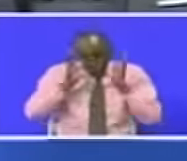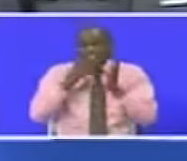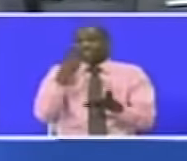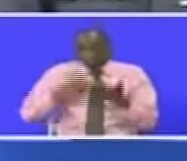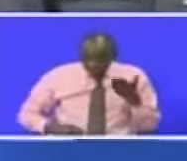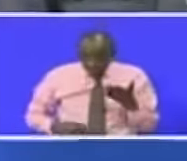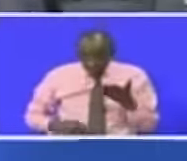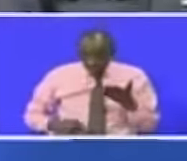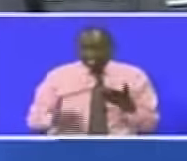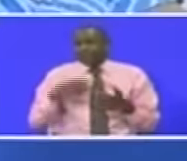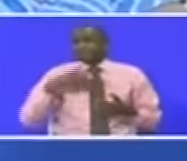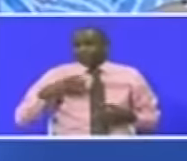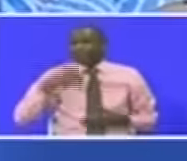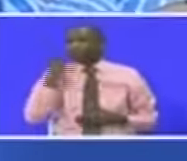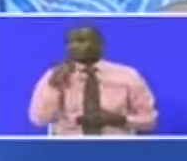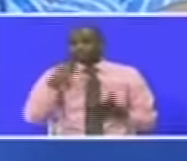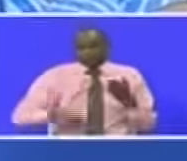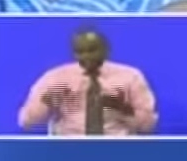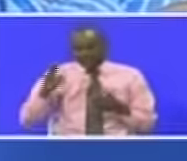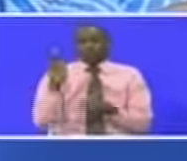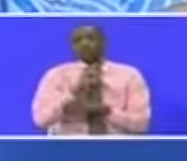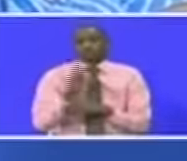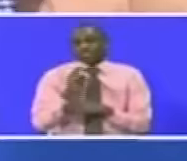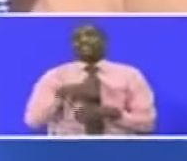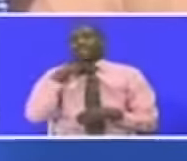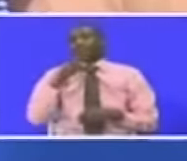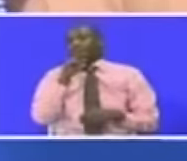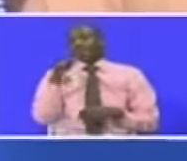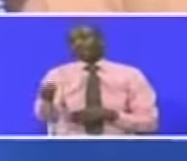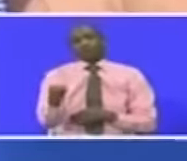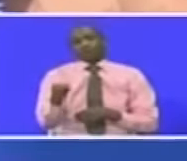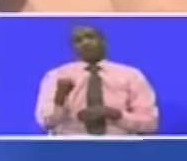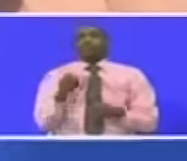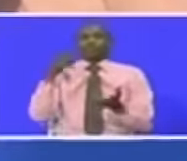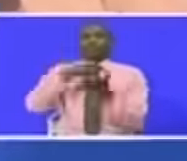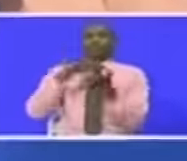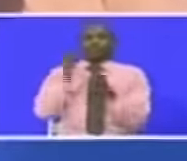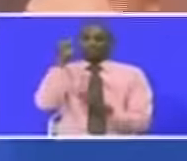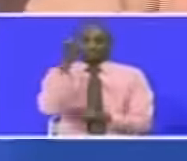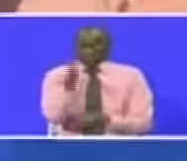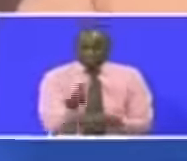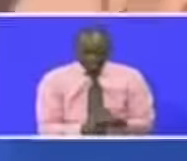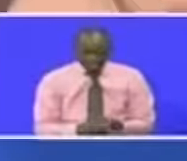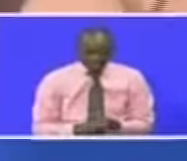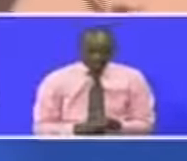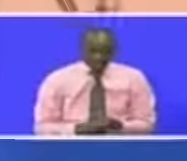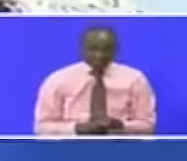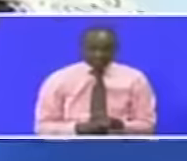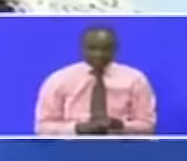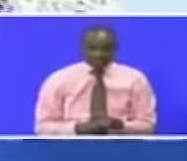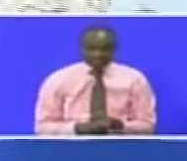to dismiss those who claim that he's using the murder of controversial businessman Jacob Juma to gain political